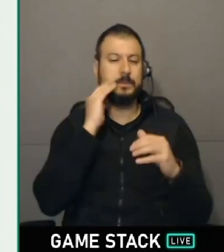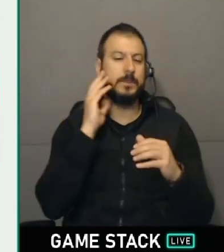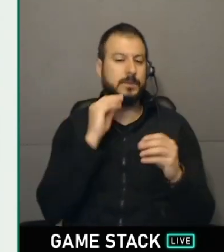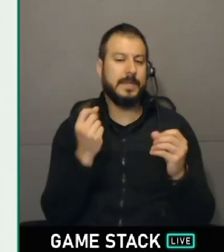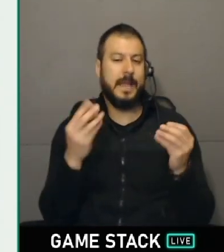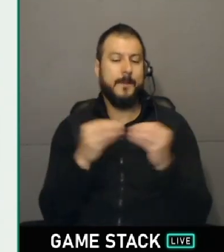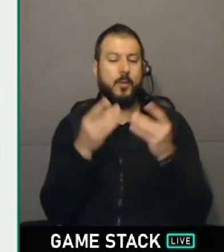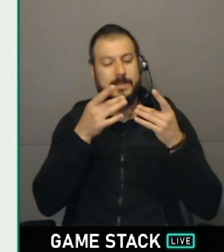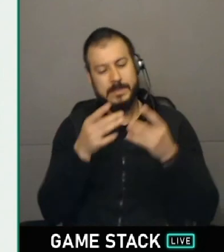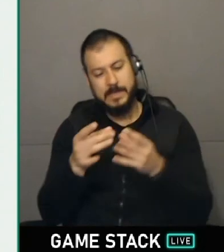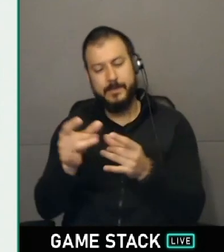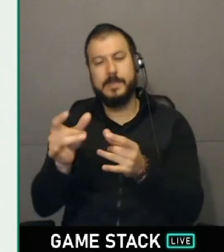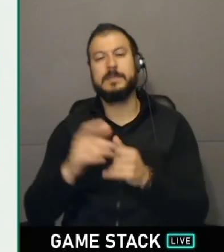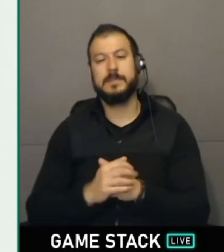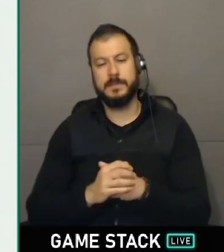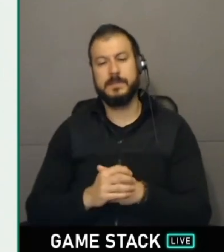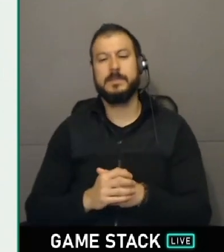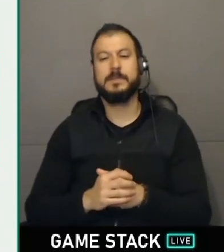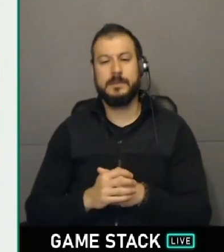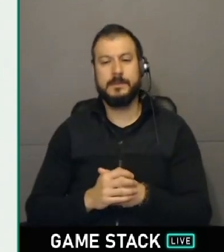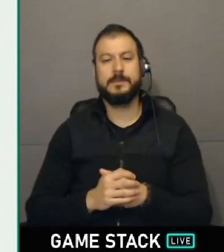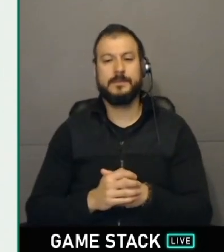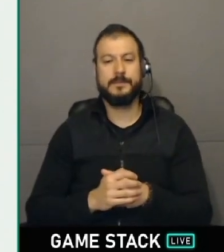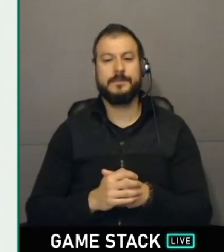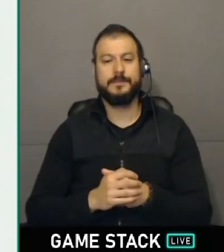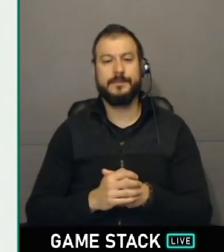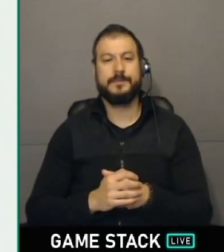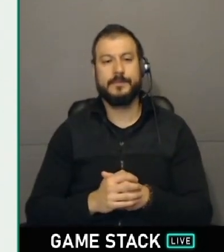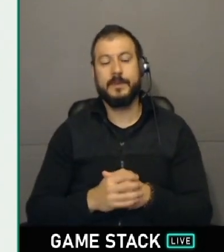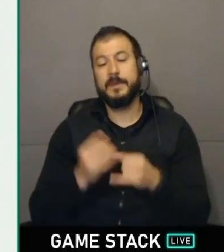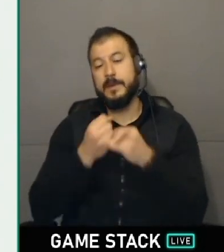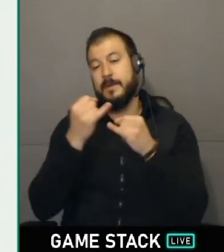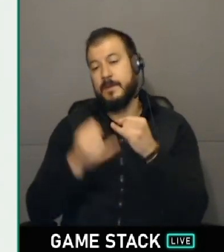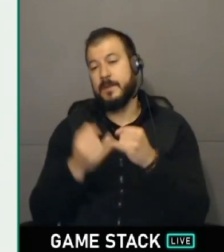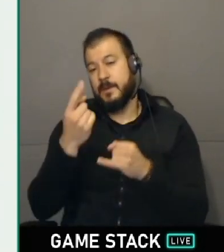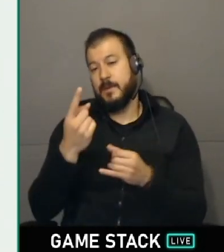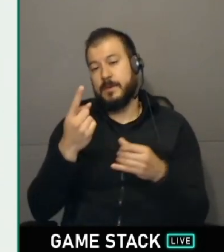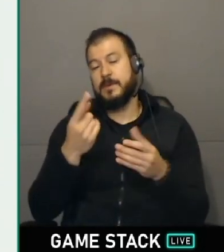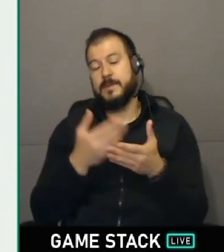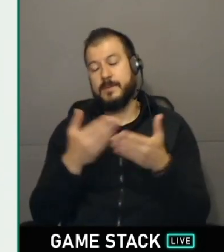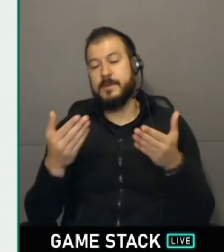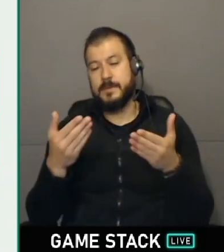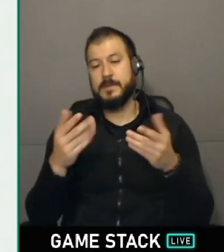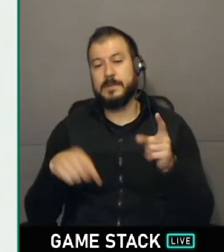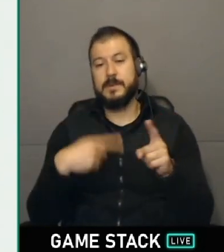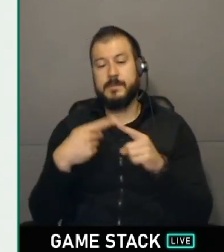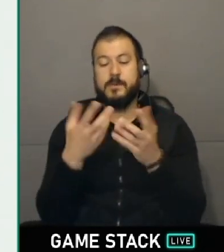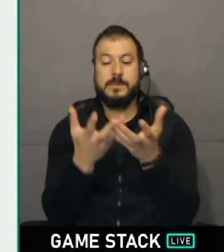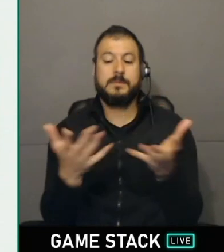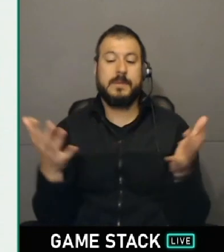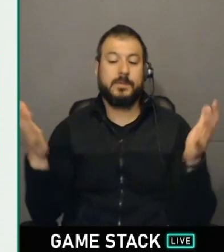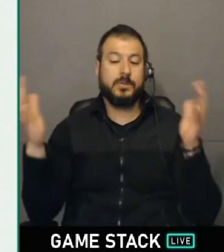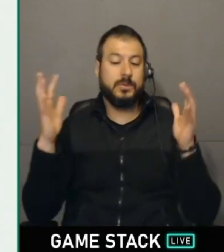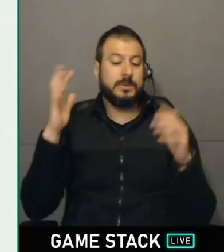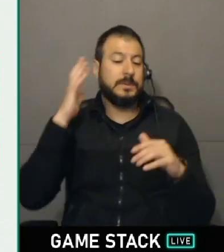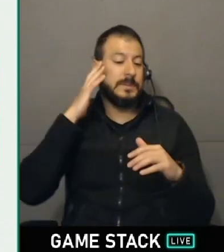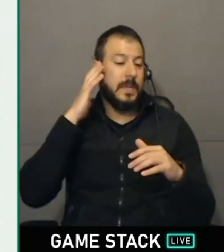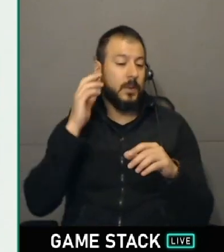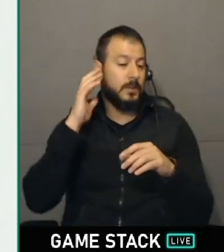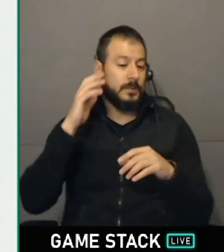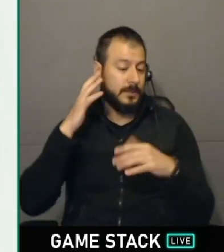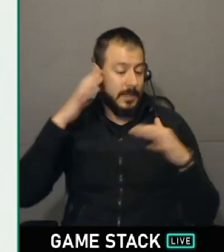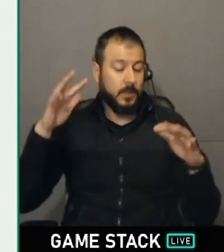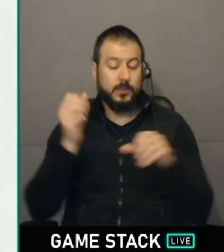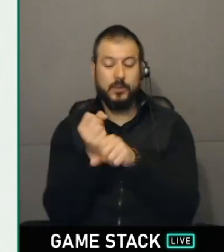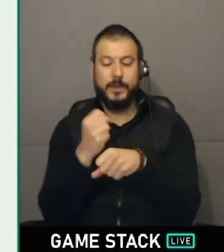seamless. And finally, one of the things about spatial sound rendering is that it